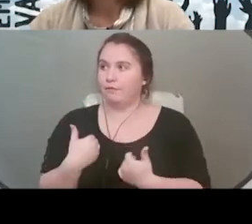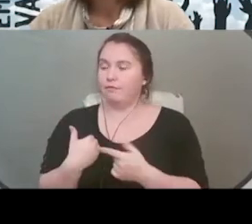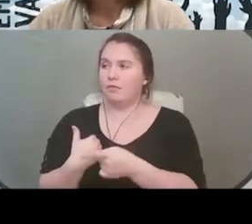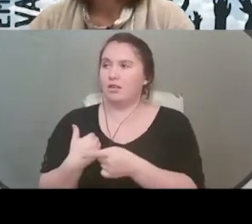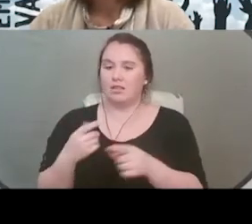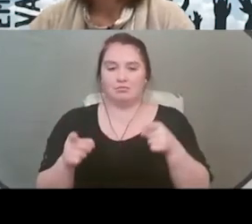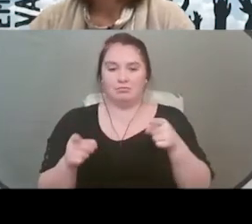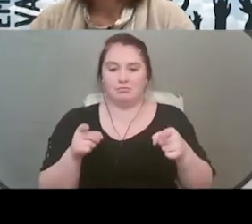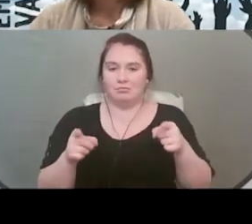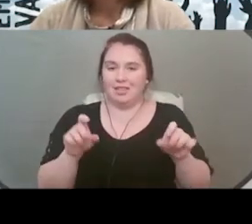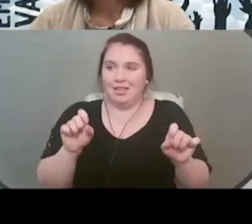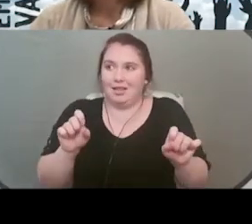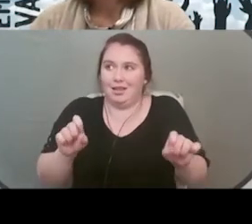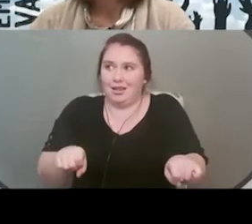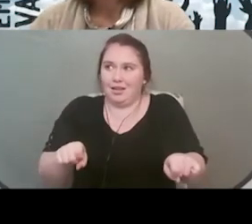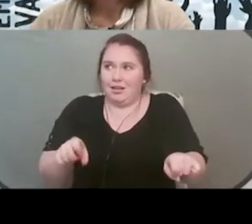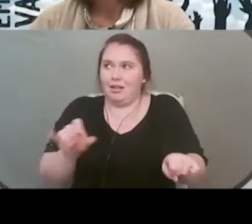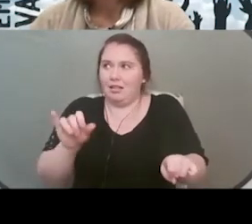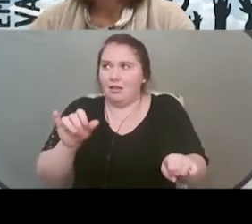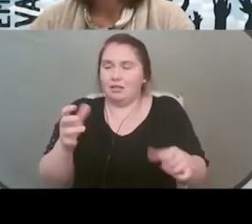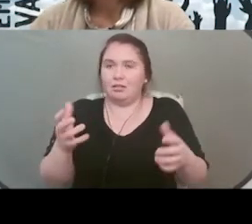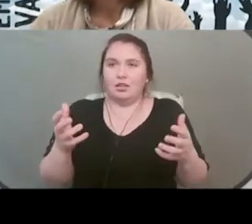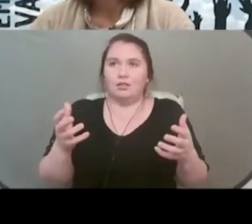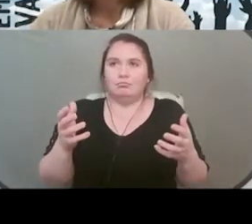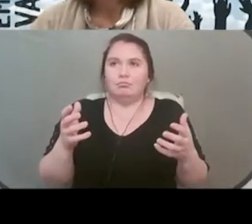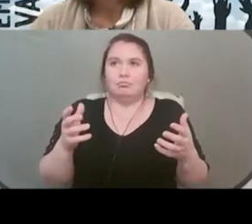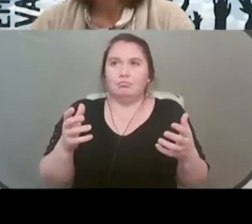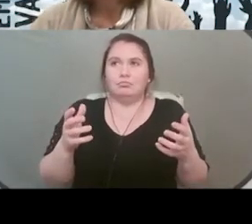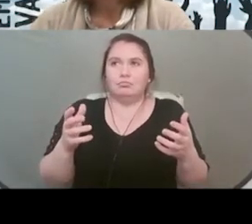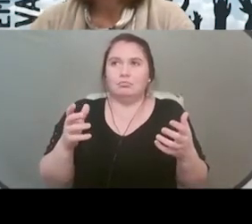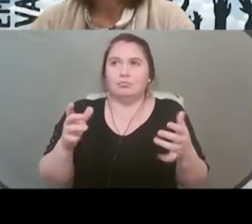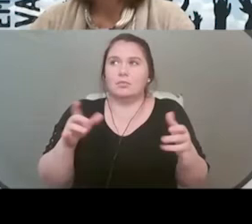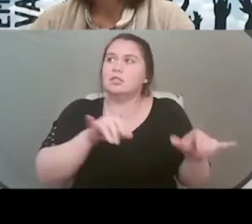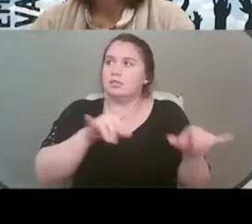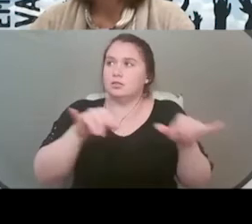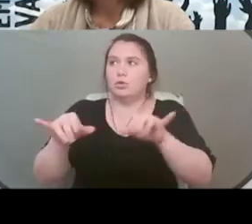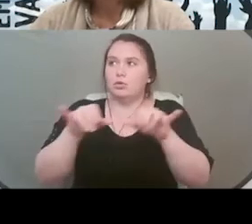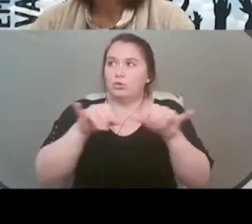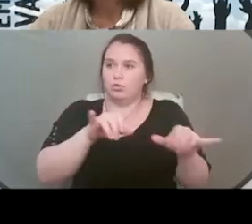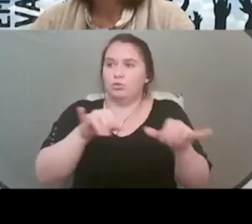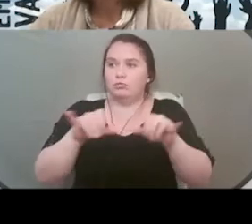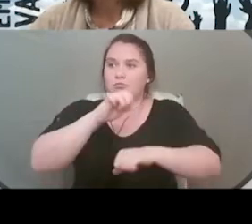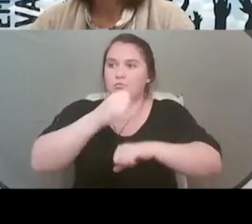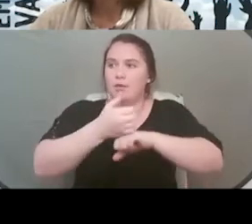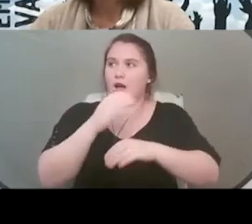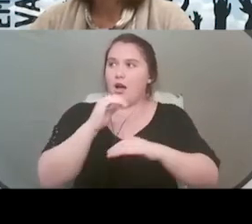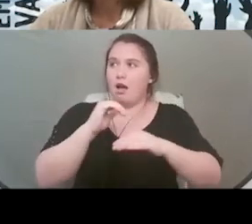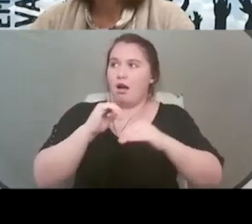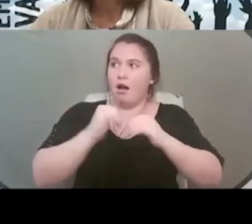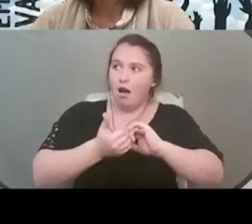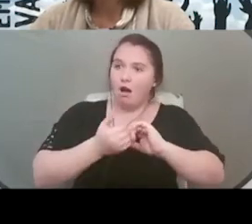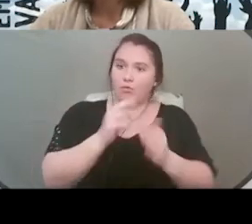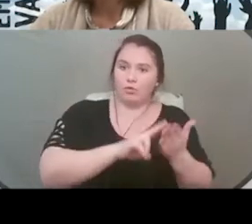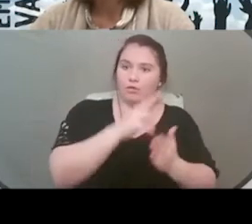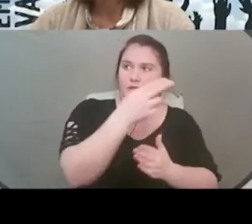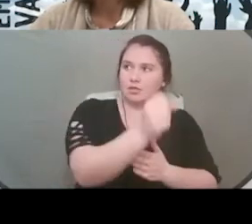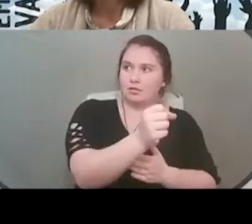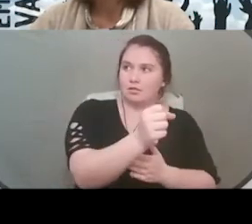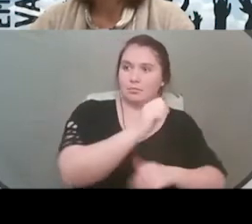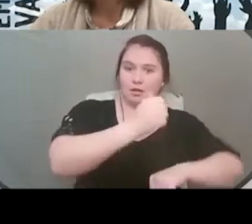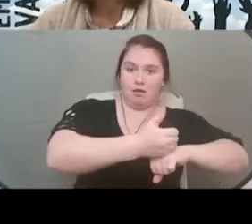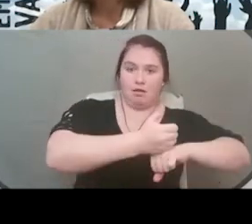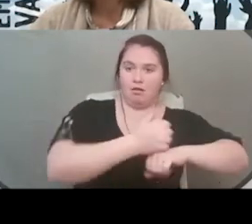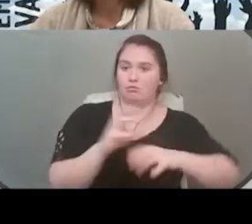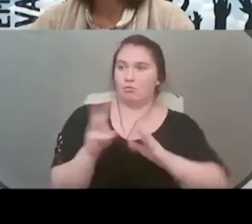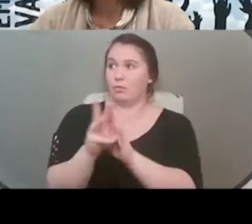be kind of like somewhat similarity to layout to how University is laid out to where Waco High is, just to get a kind of an